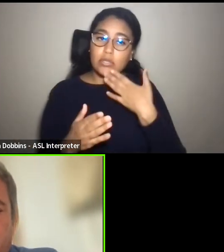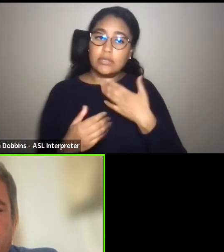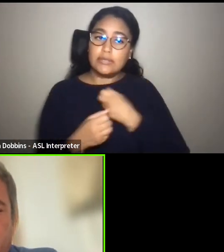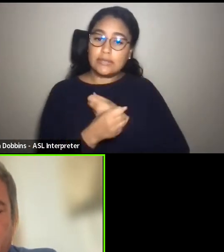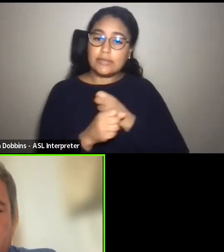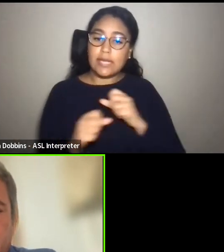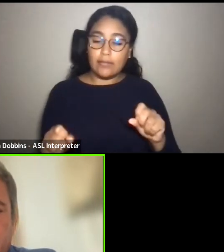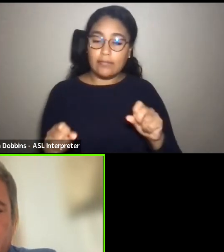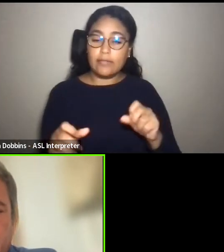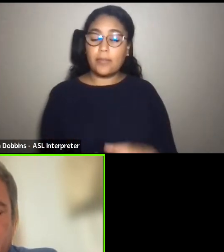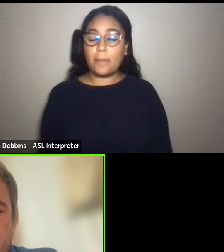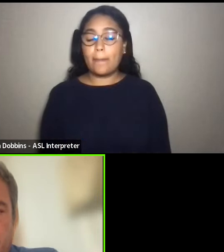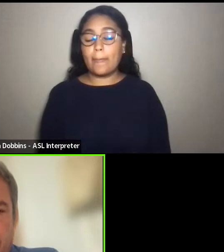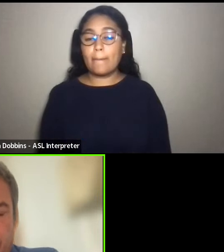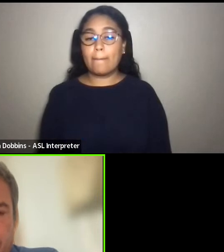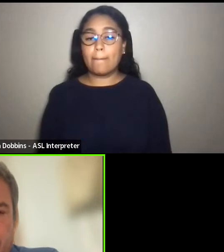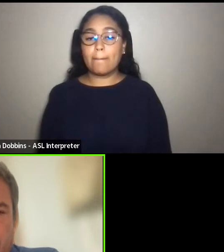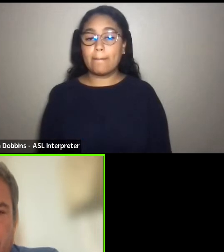I think